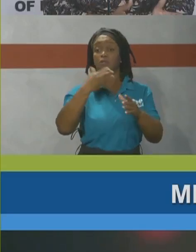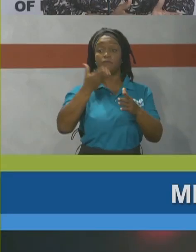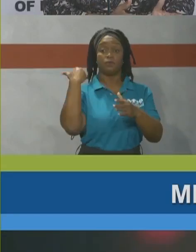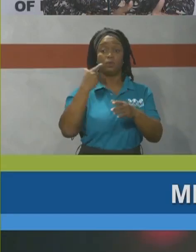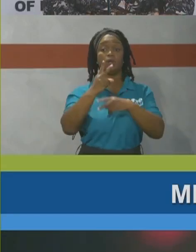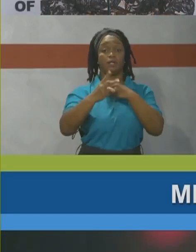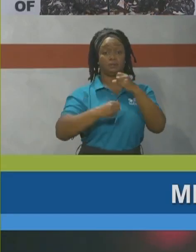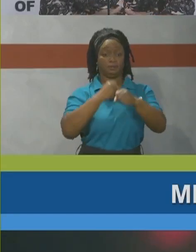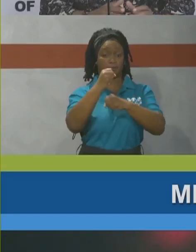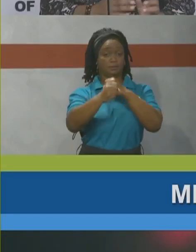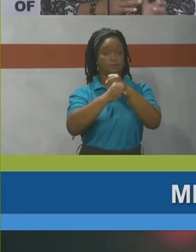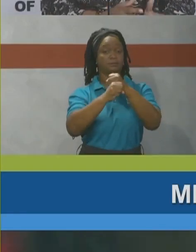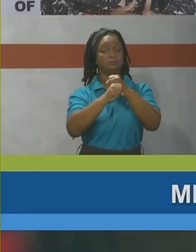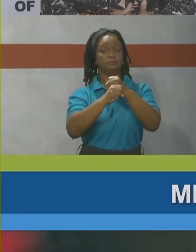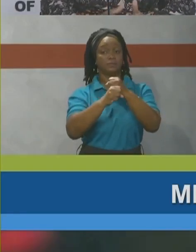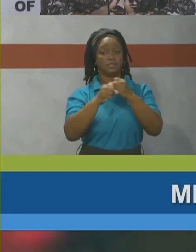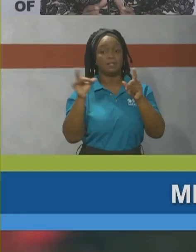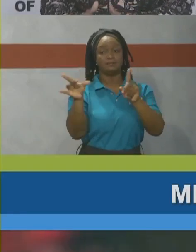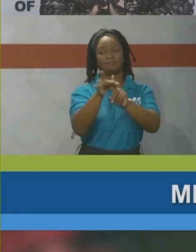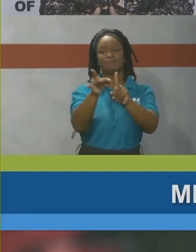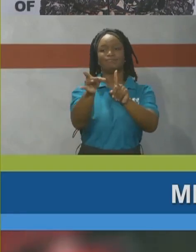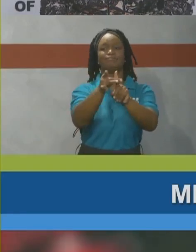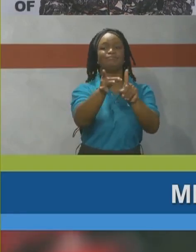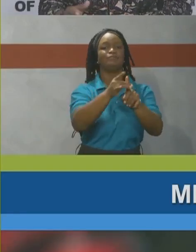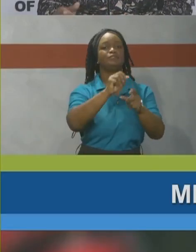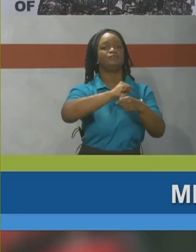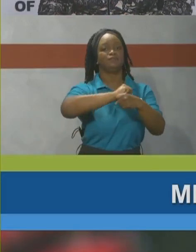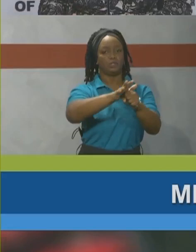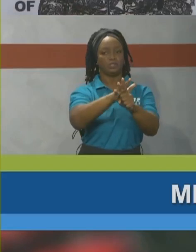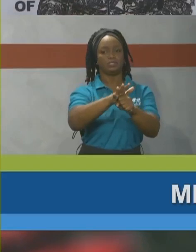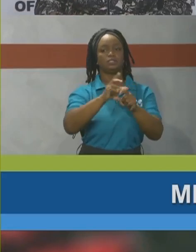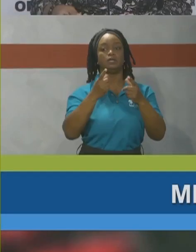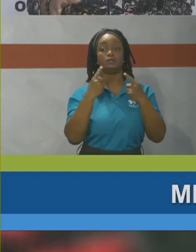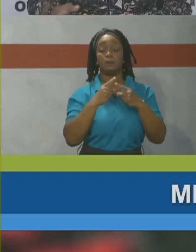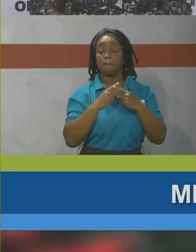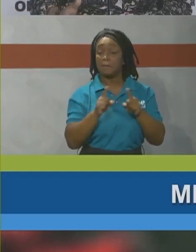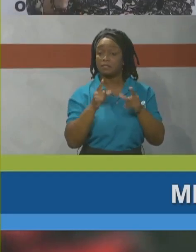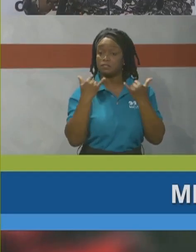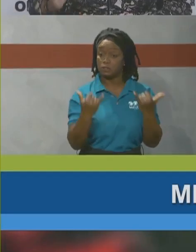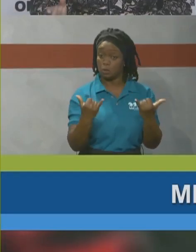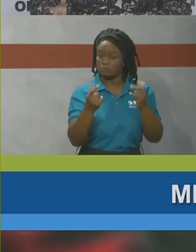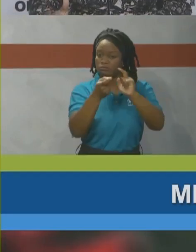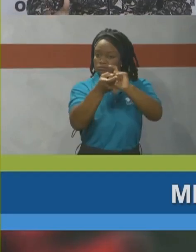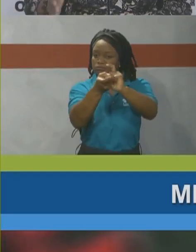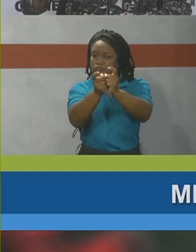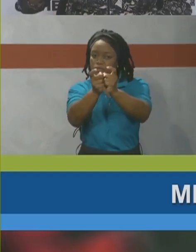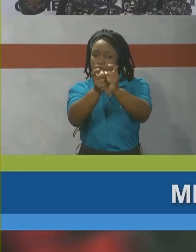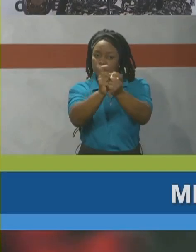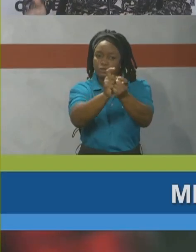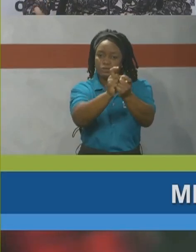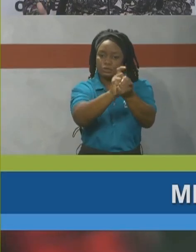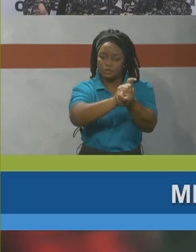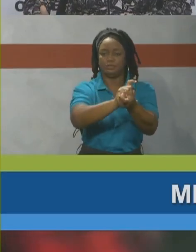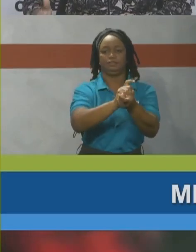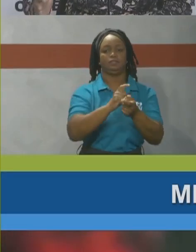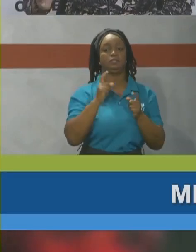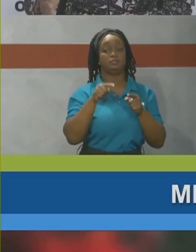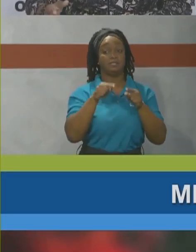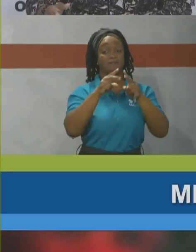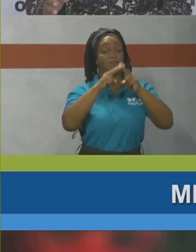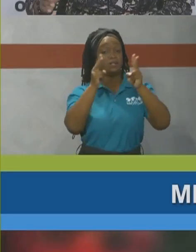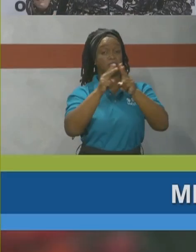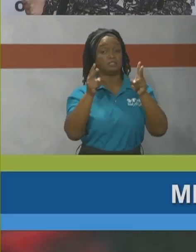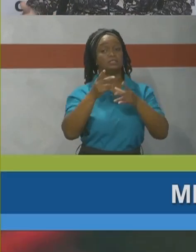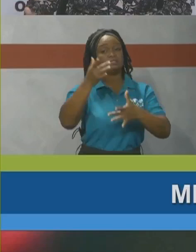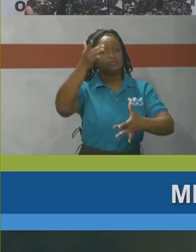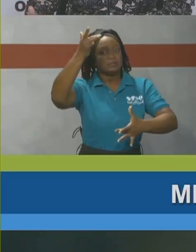was primary COVID, you had COVID or COVID related. Now it's shifting to those who are two groups. Either you're going to be very sick